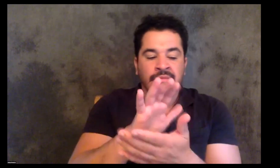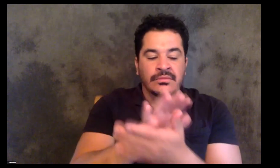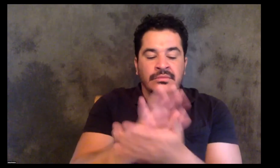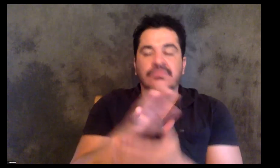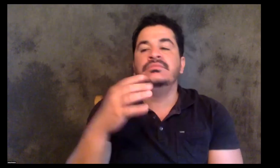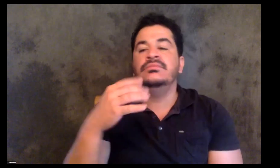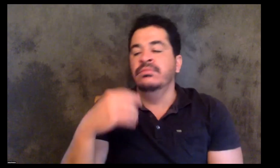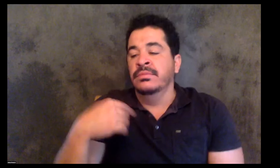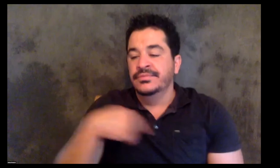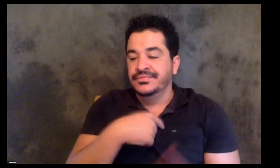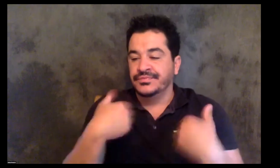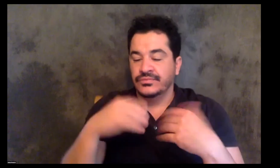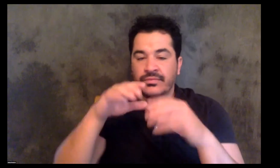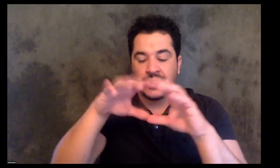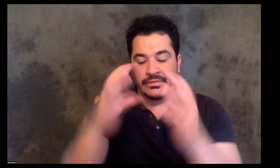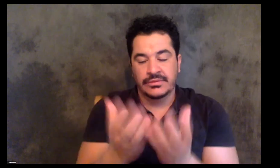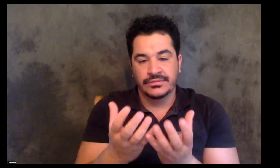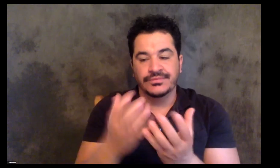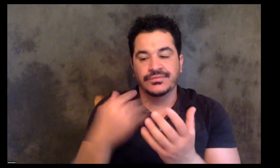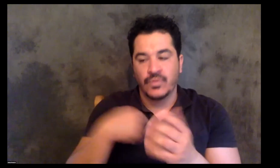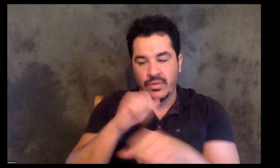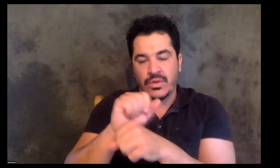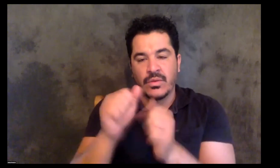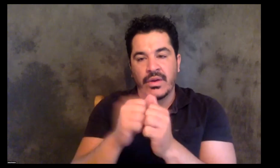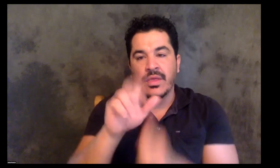with 34 international partners, and we help them